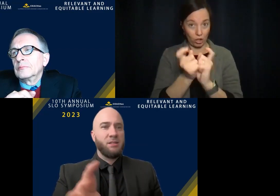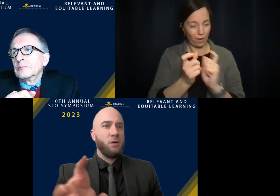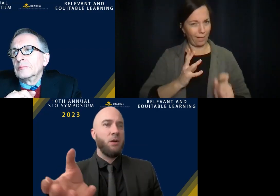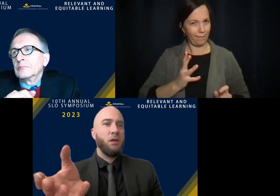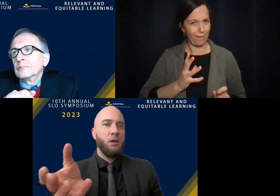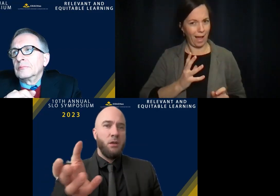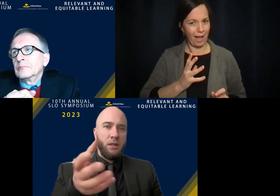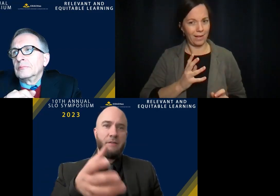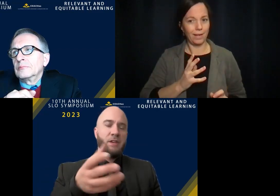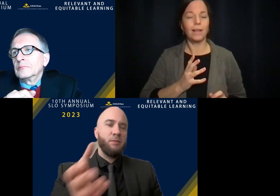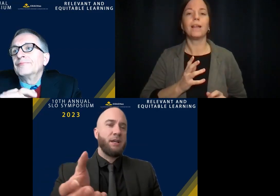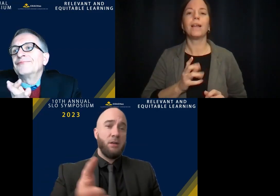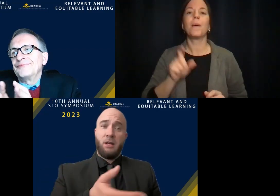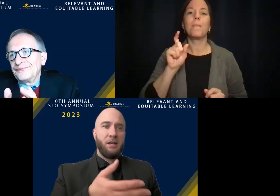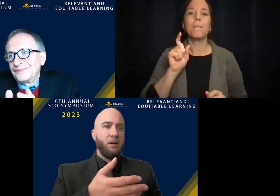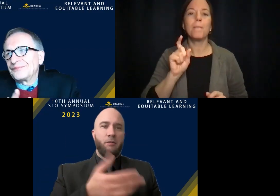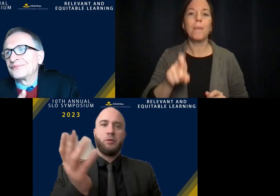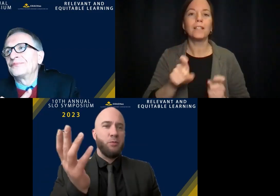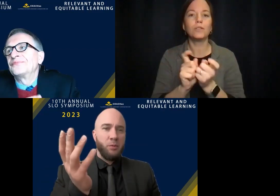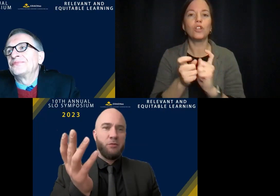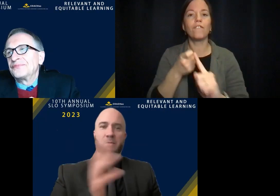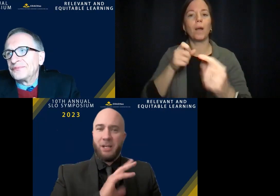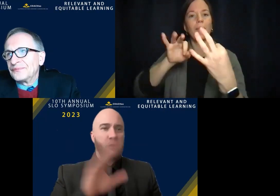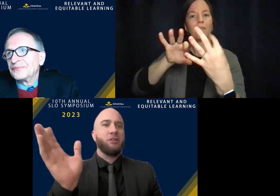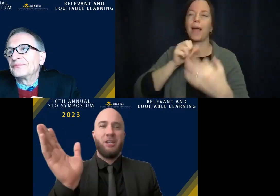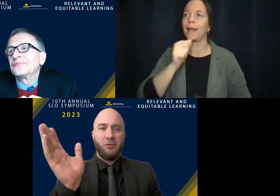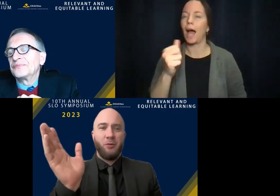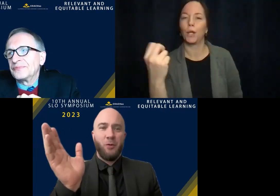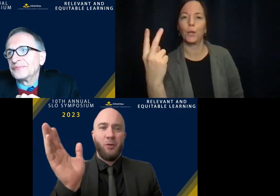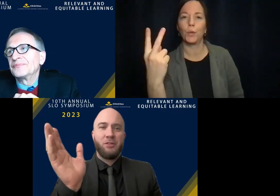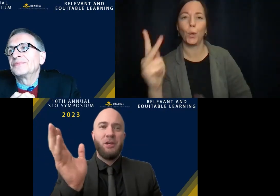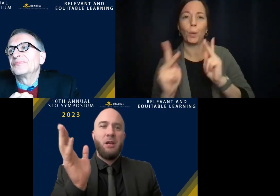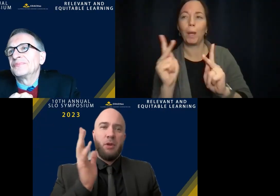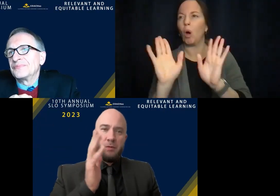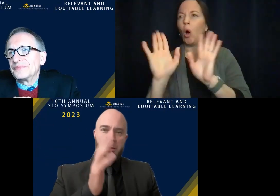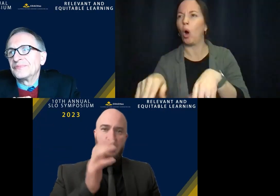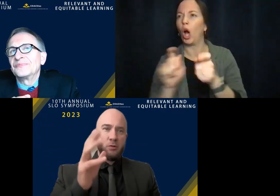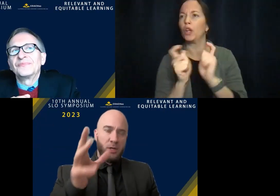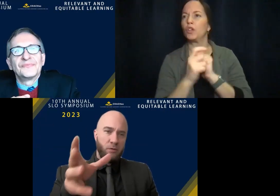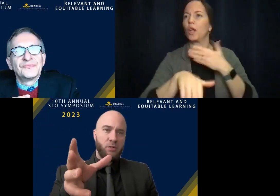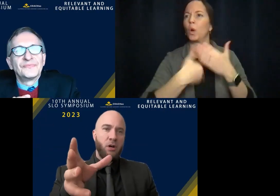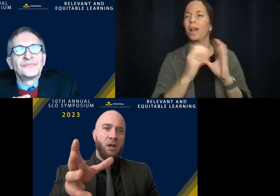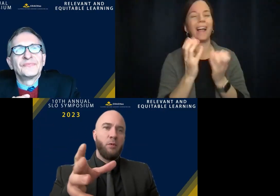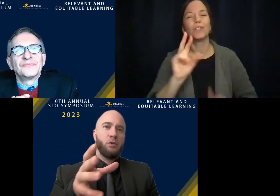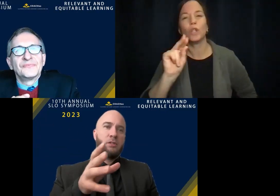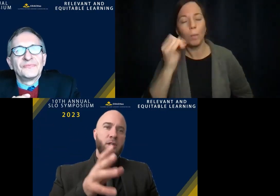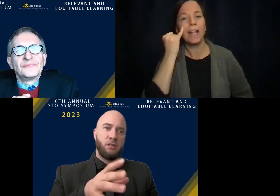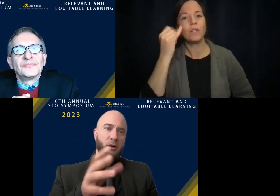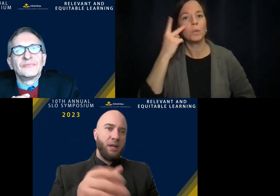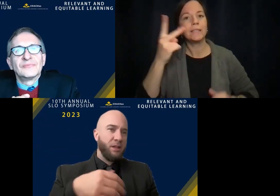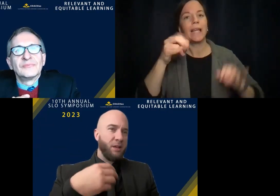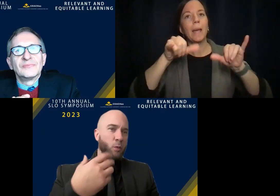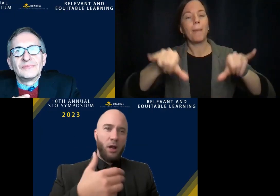adjustments based on that feedback. Now, not like off of two people's feedback, you're going to change your whole course. But if you see that trend over time, or you